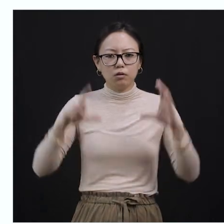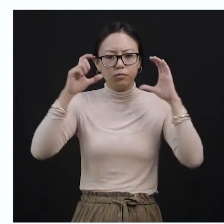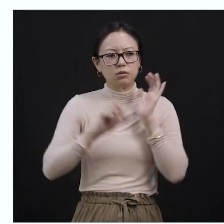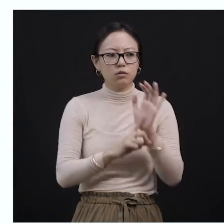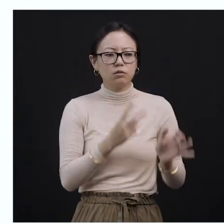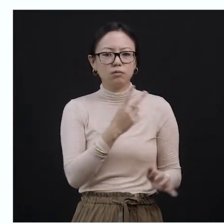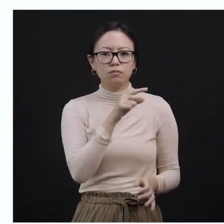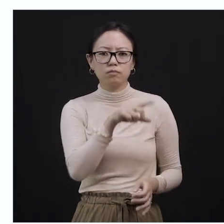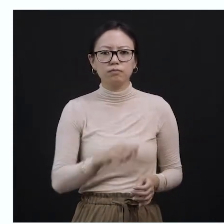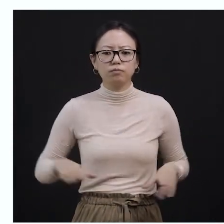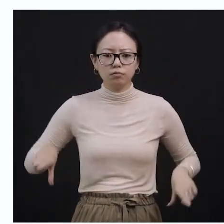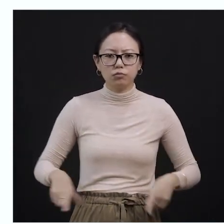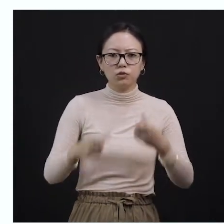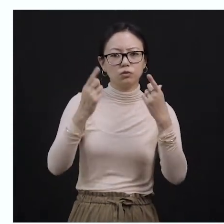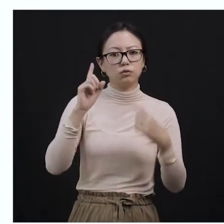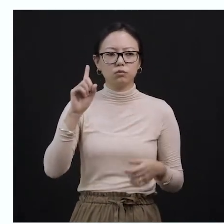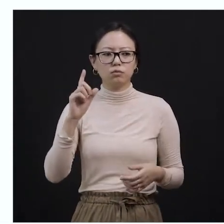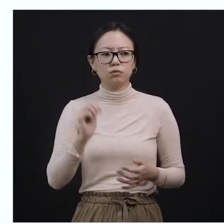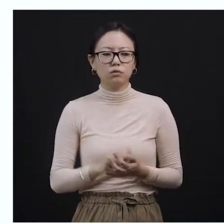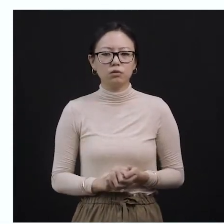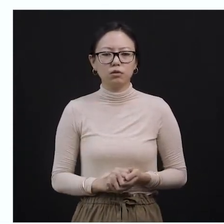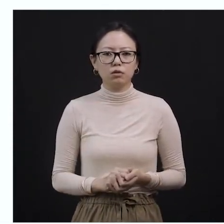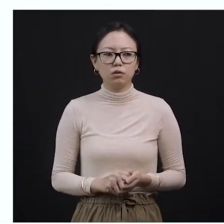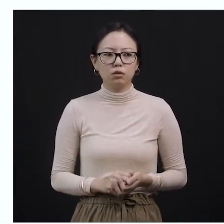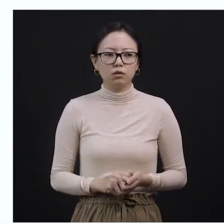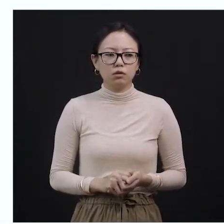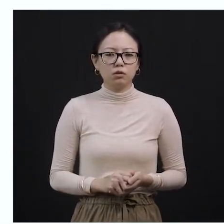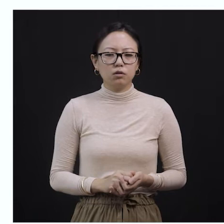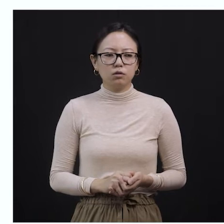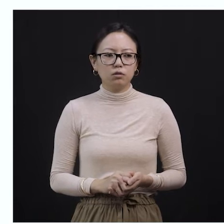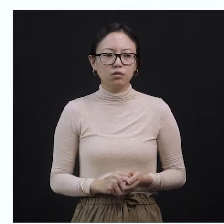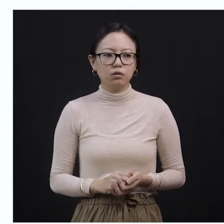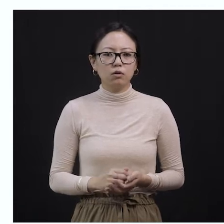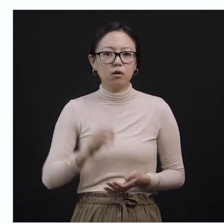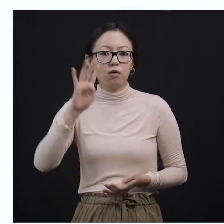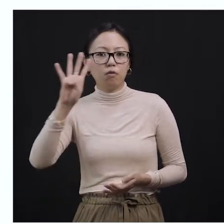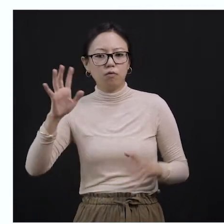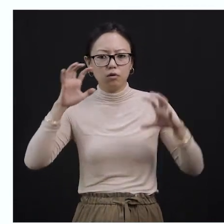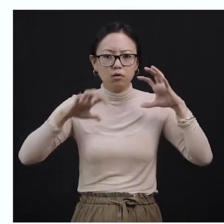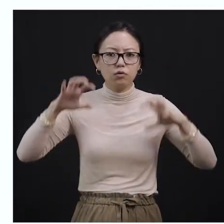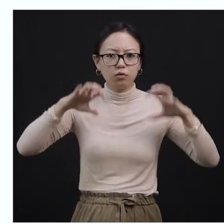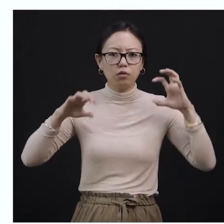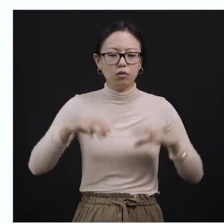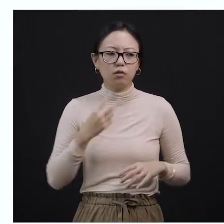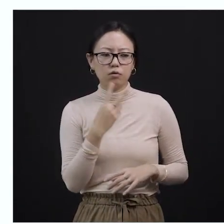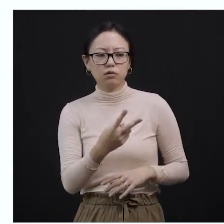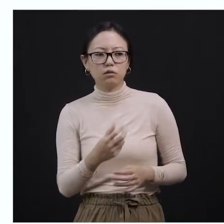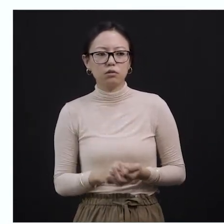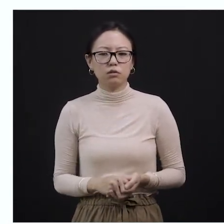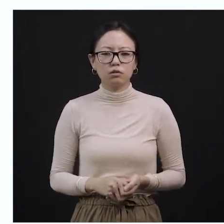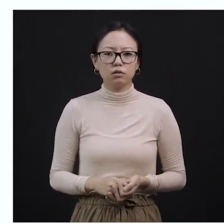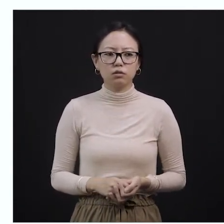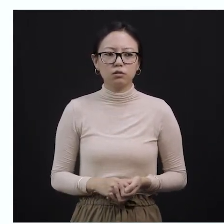and we have one dog, two dogs, three dogs, four dogs. All right? So